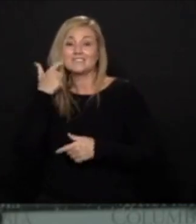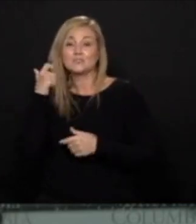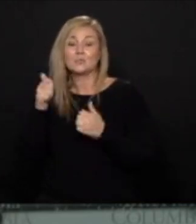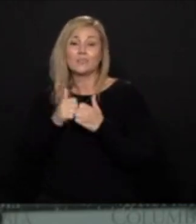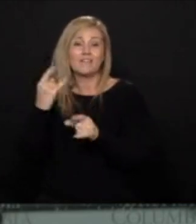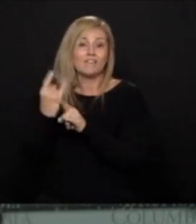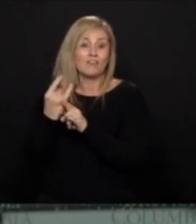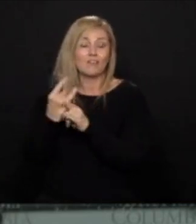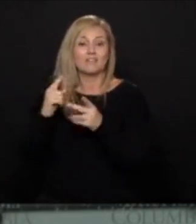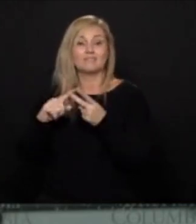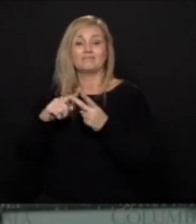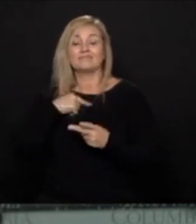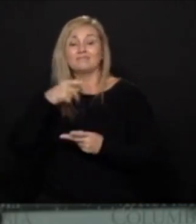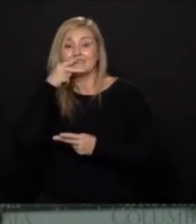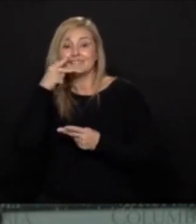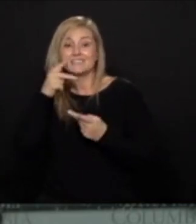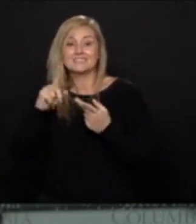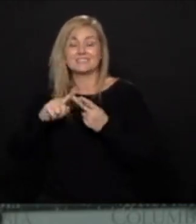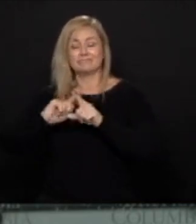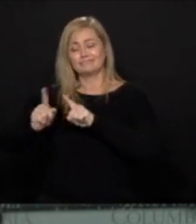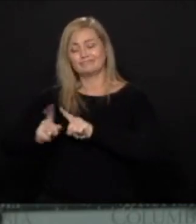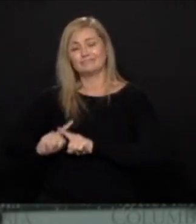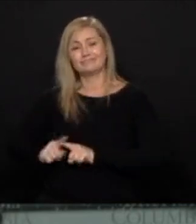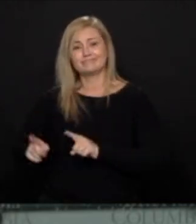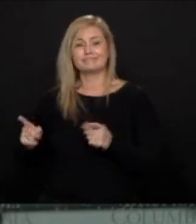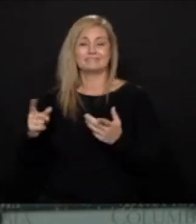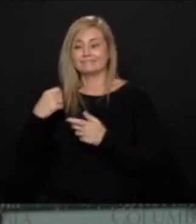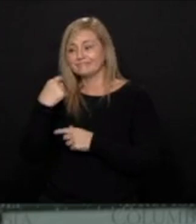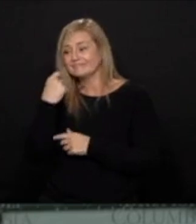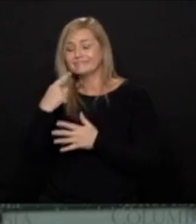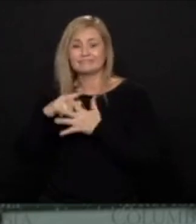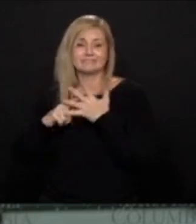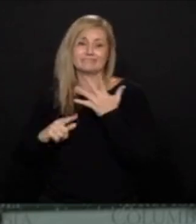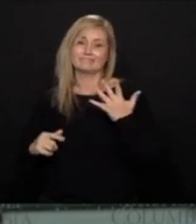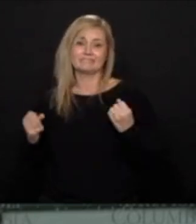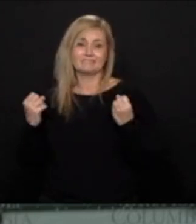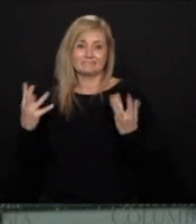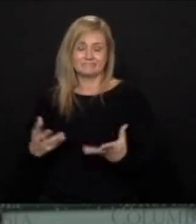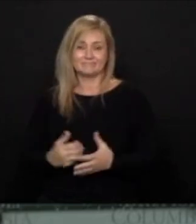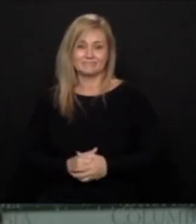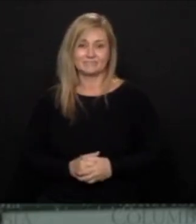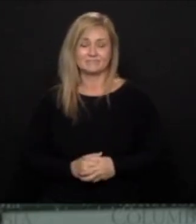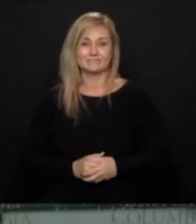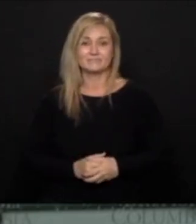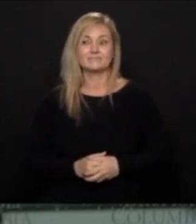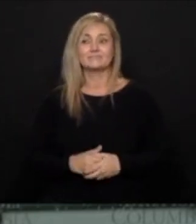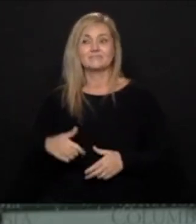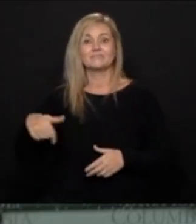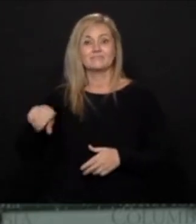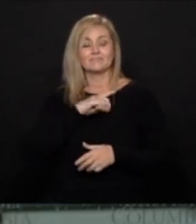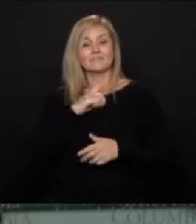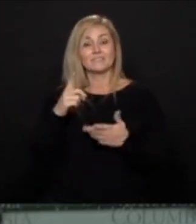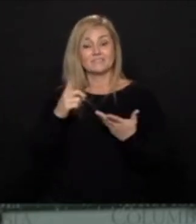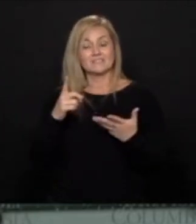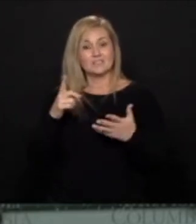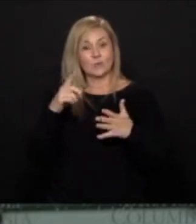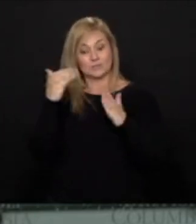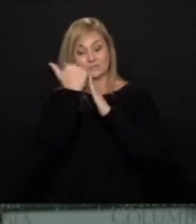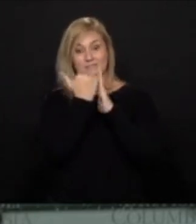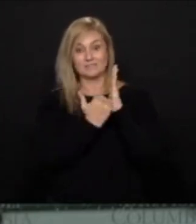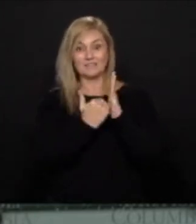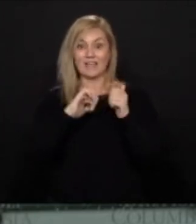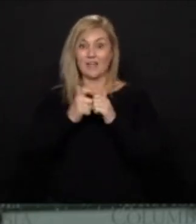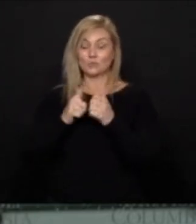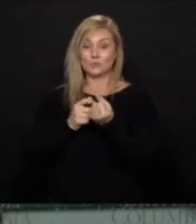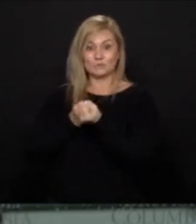alcohol, to nicotine, to opioids, tobacco, stimulants, and other substances. These guidelines outline how people can